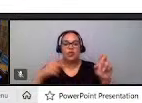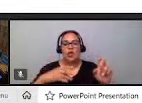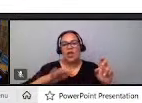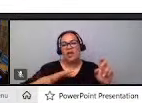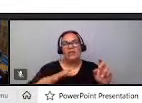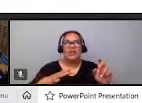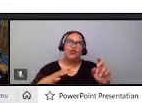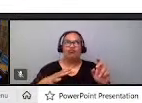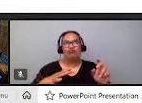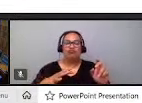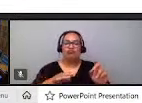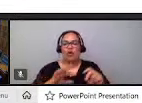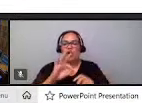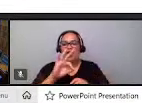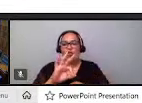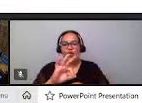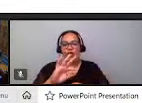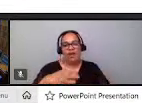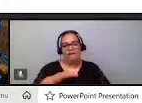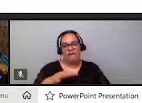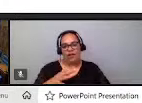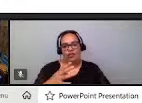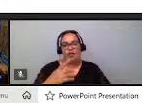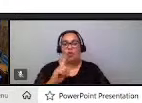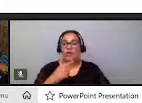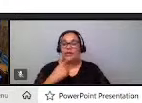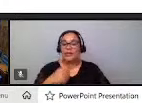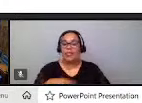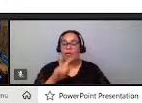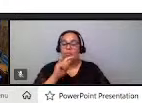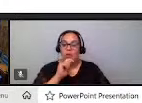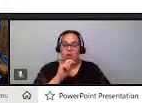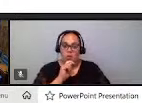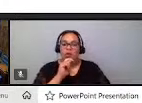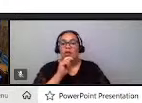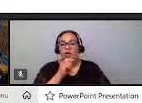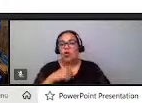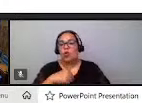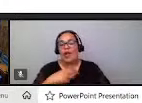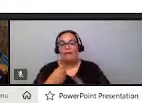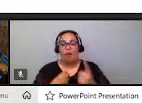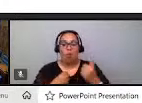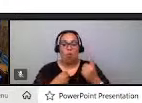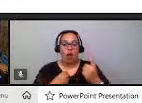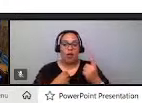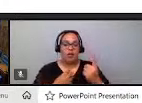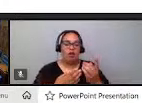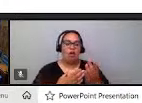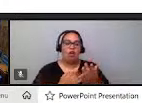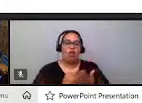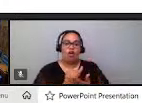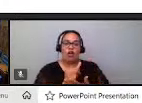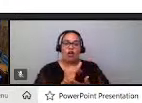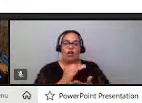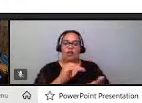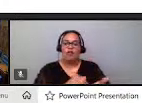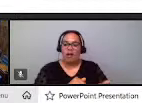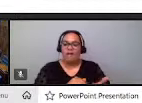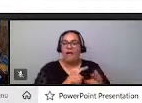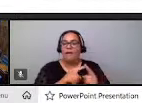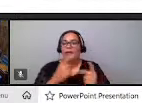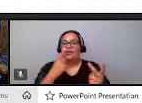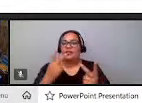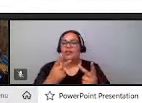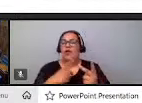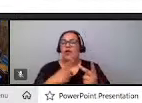round about three at average as I said this morning we have one early arrival and I repeat again we have an